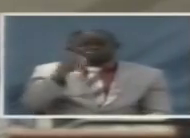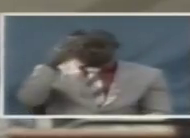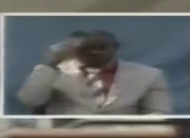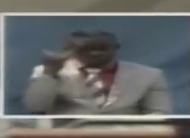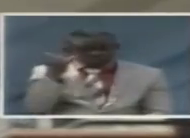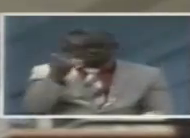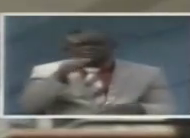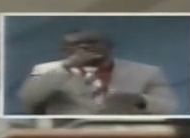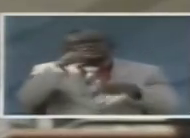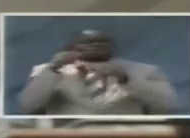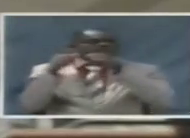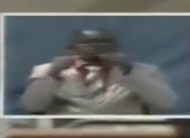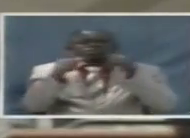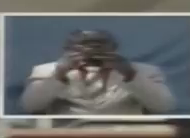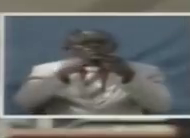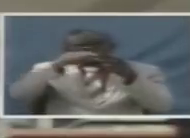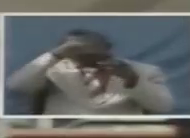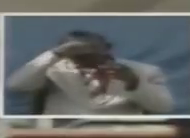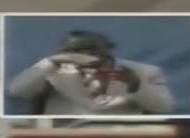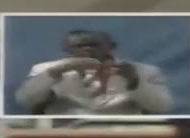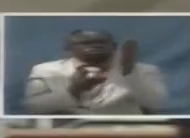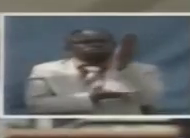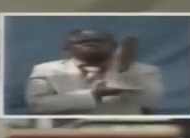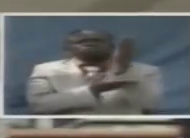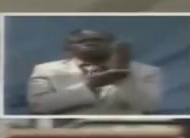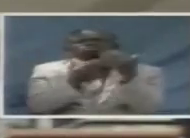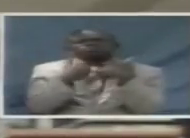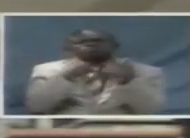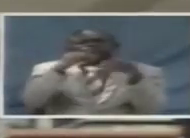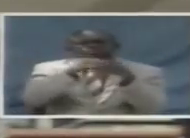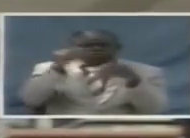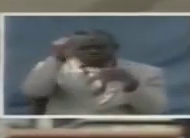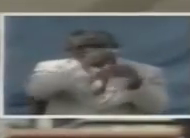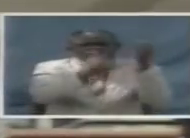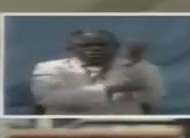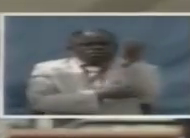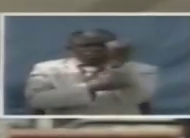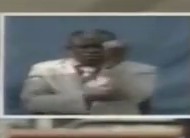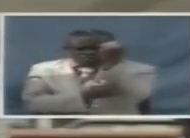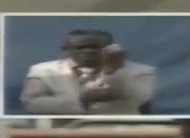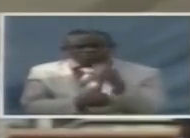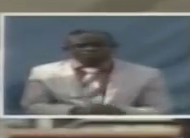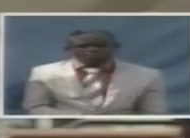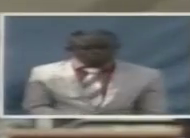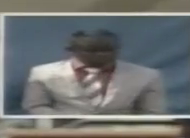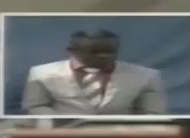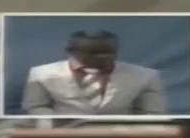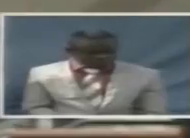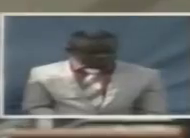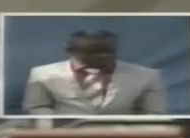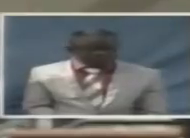by increased agriculture and mining output. Mr. Speaker, as the global